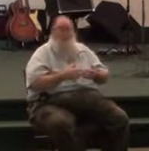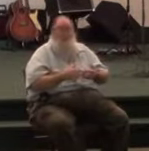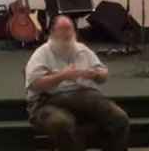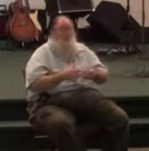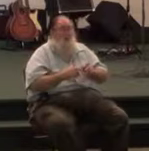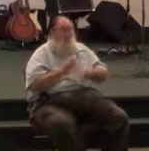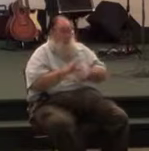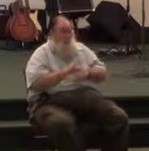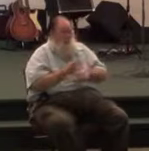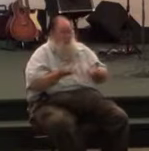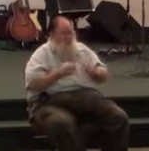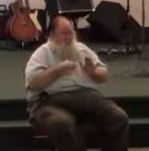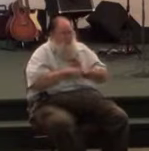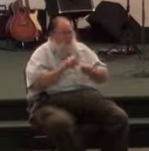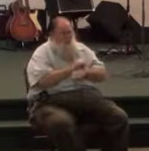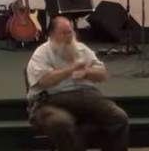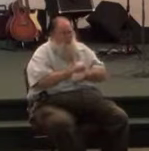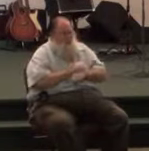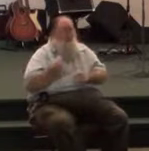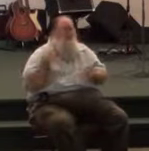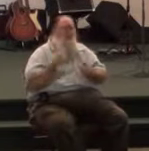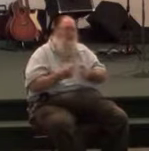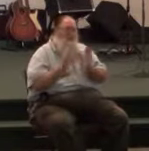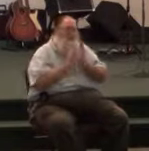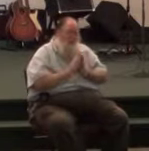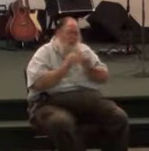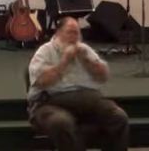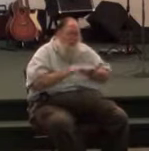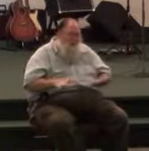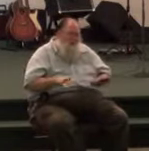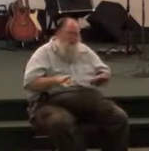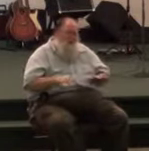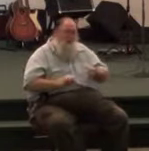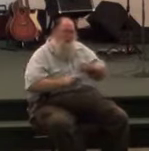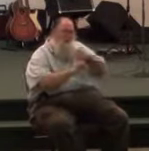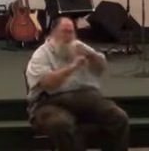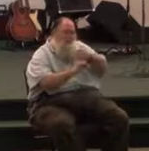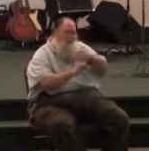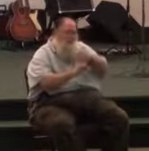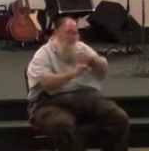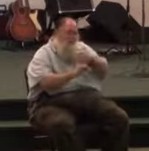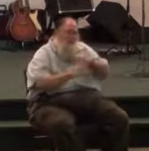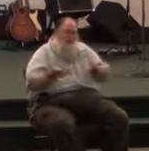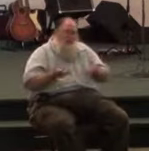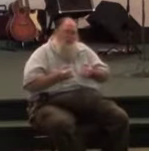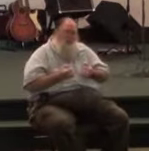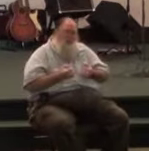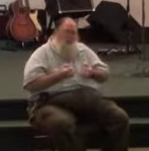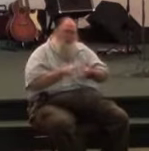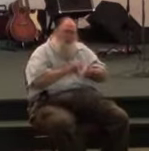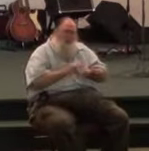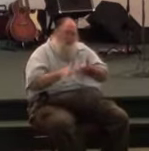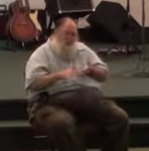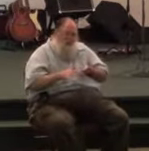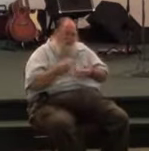wanting to kill the work. Instead of praying and blessing and supporting, they want to tear it down and